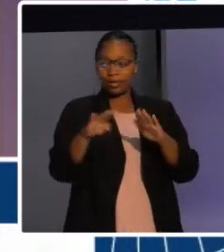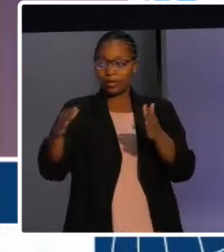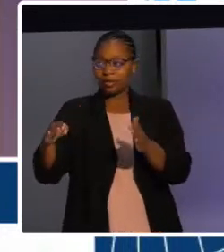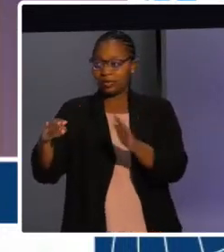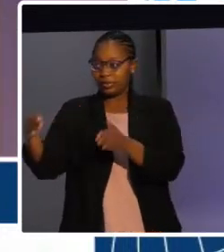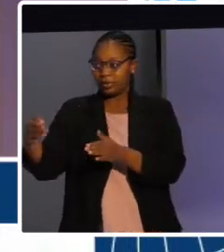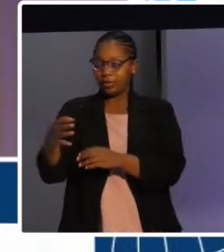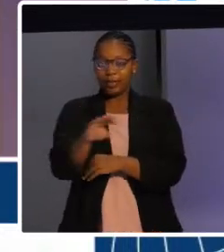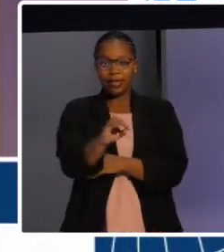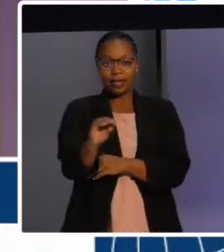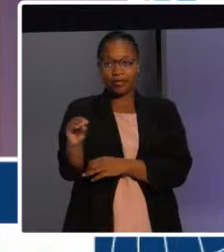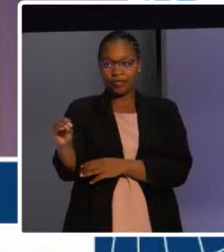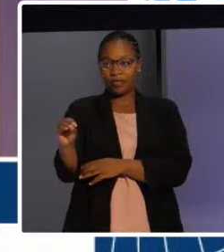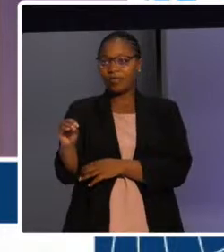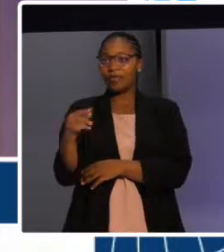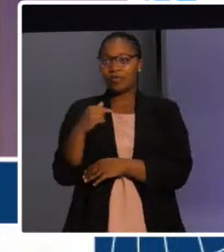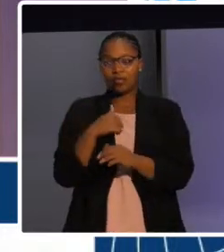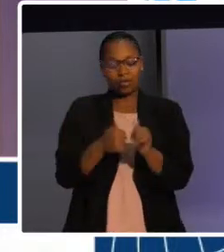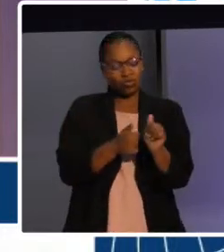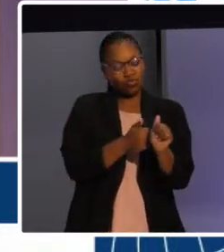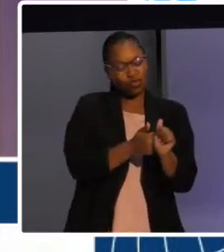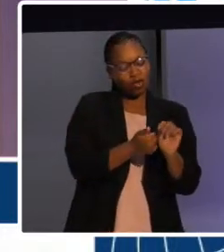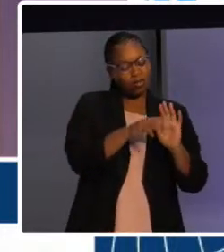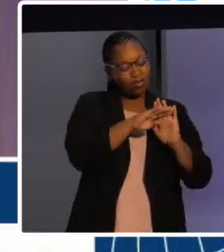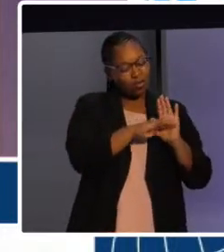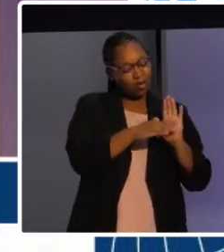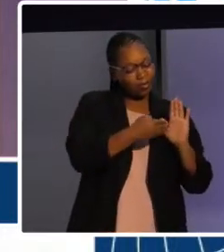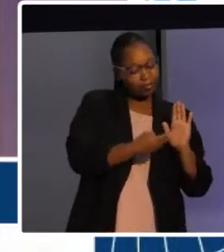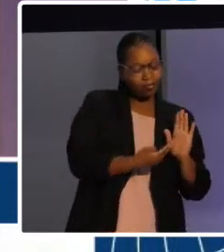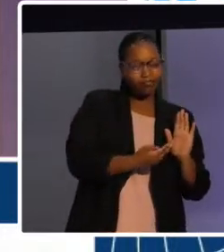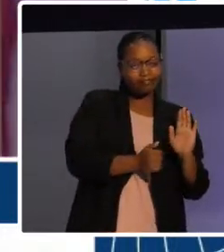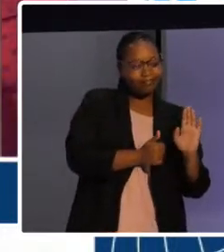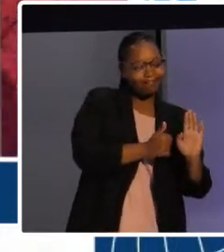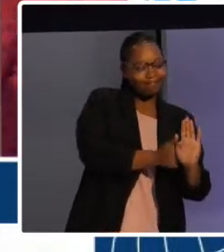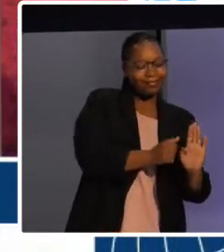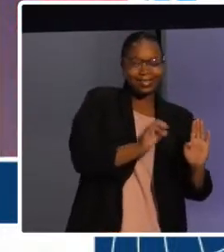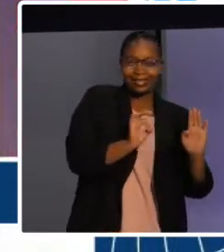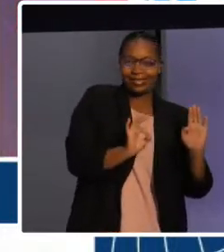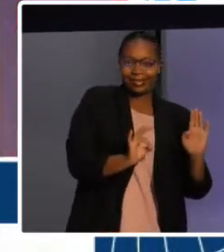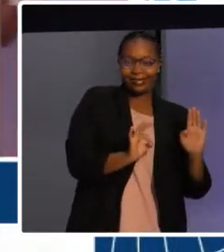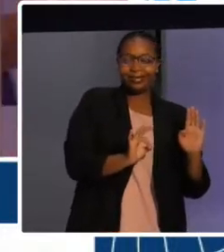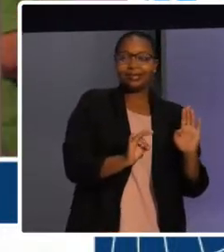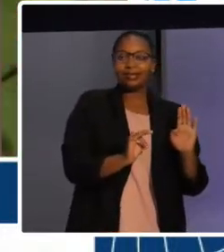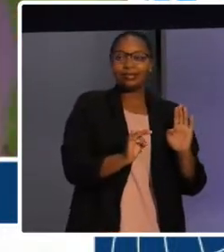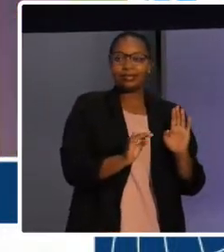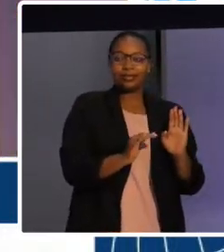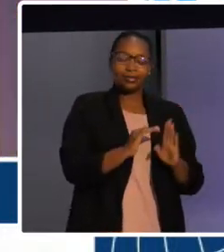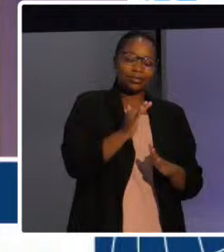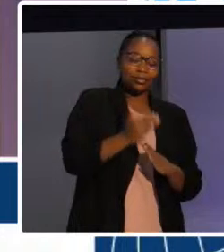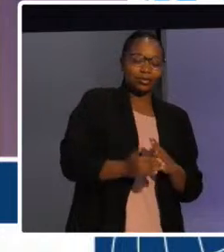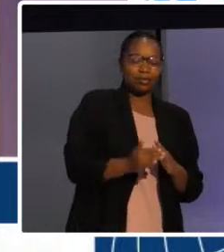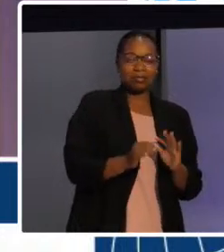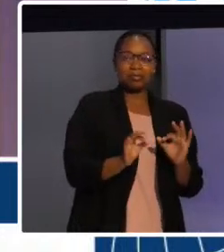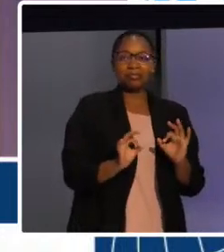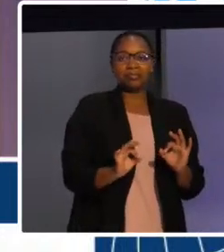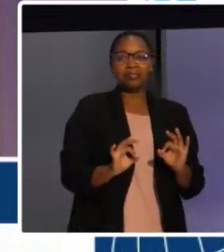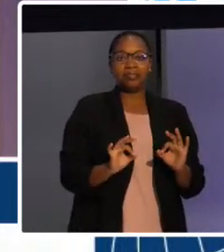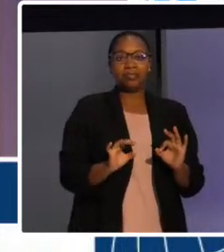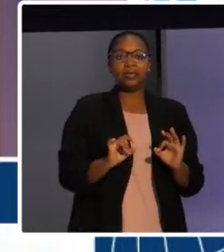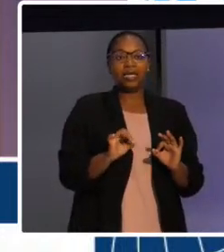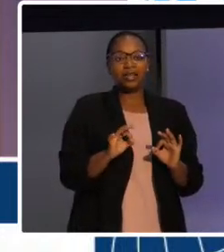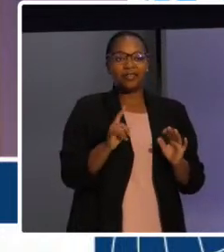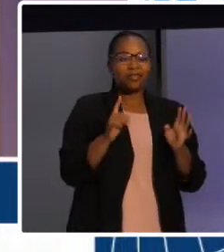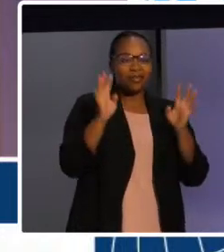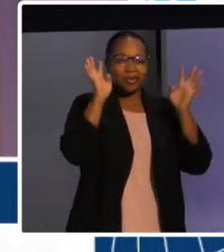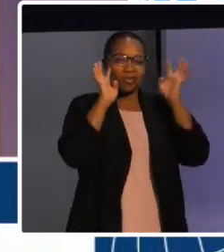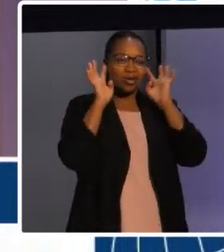I will follow it as strictly as possible, to the extent that is possible. If I have to be creative,